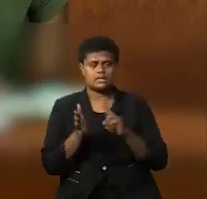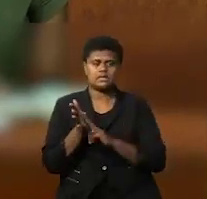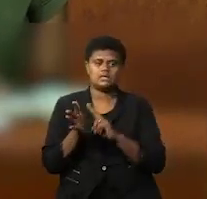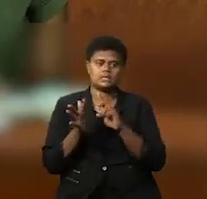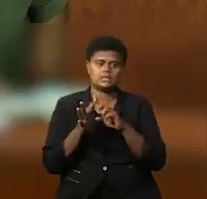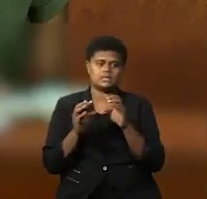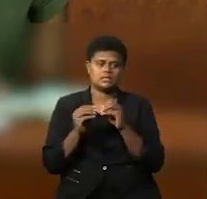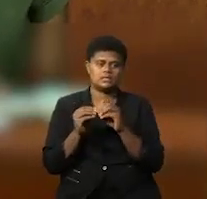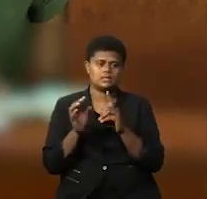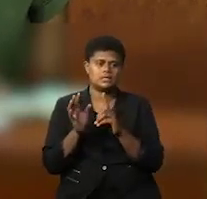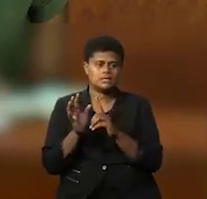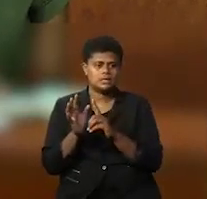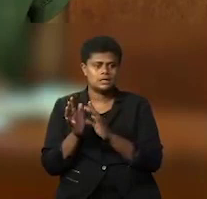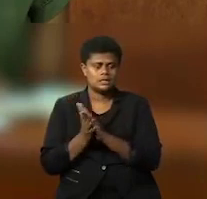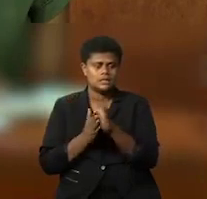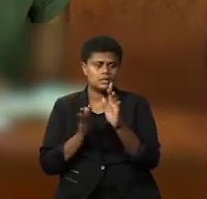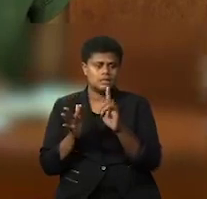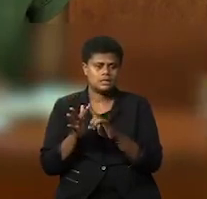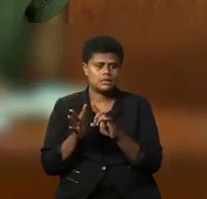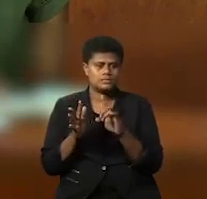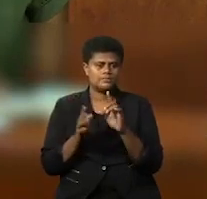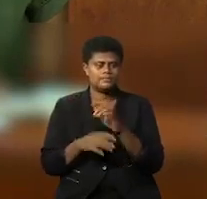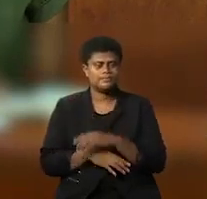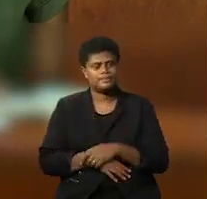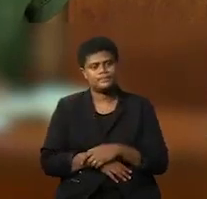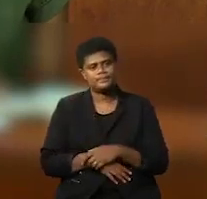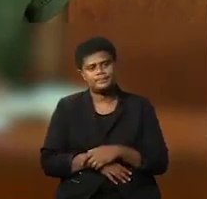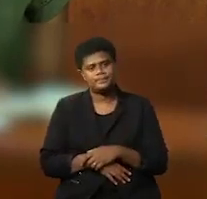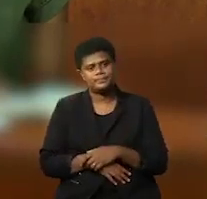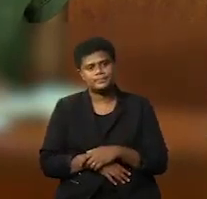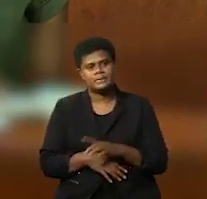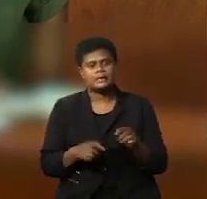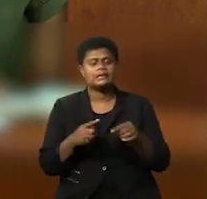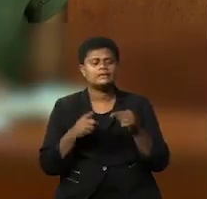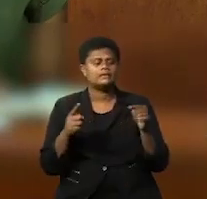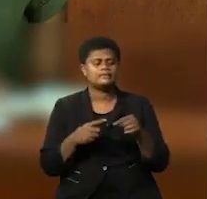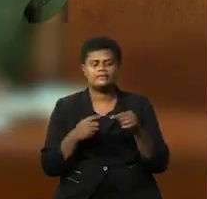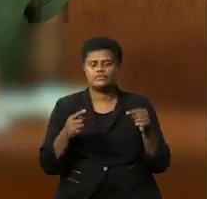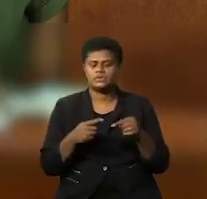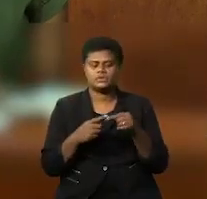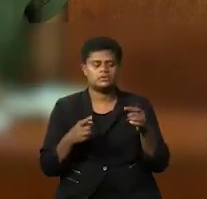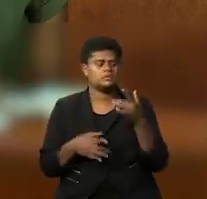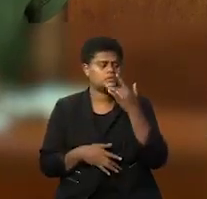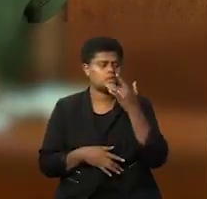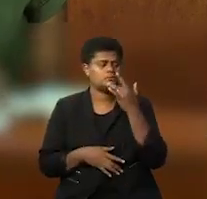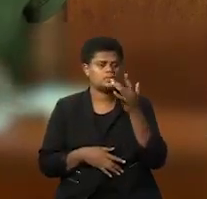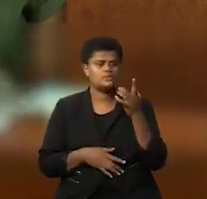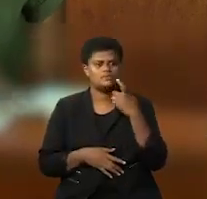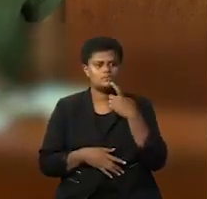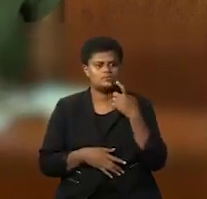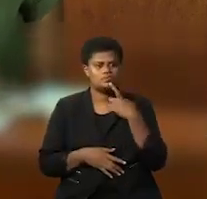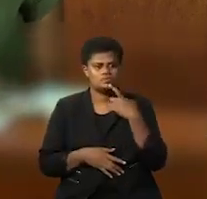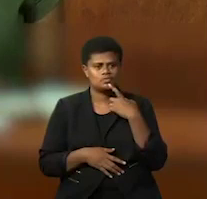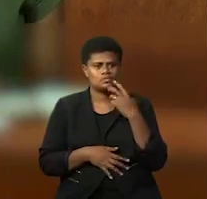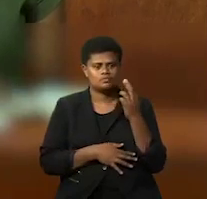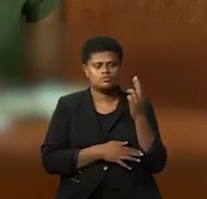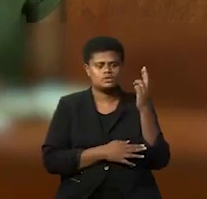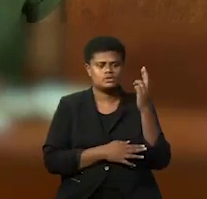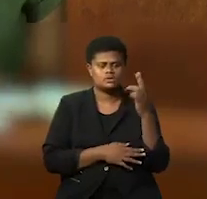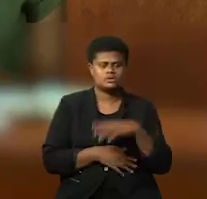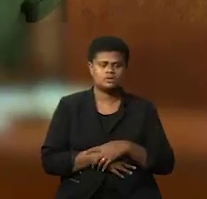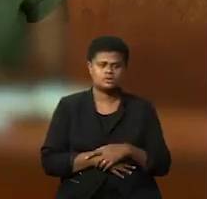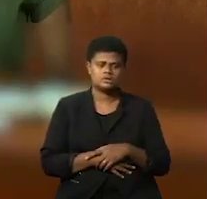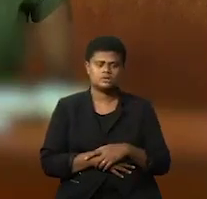after the statue with different kind of stones that had been presented, and then after that there